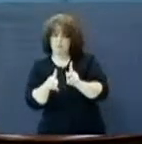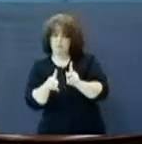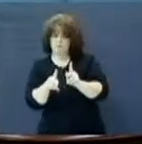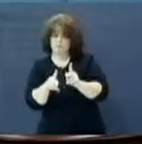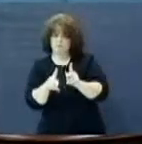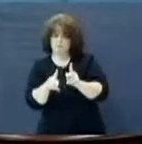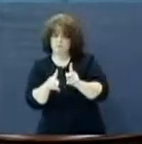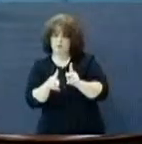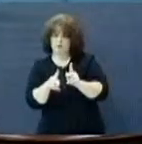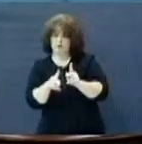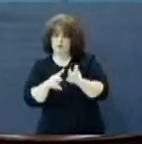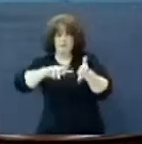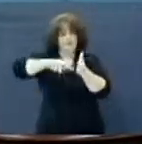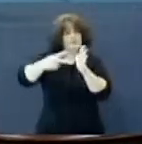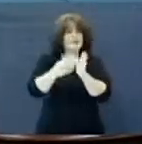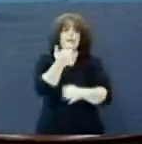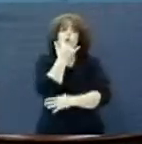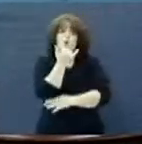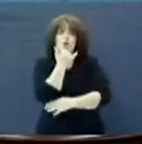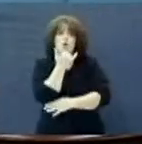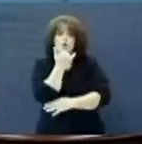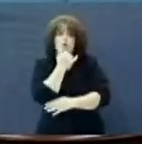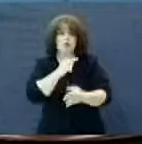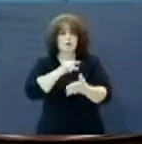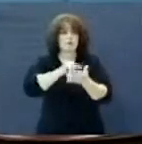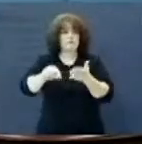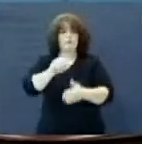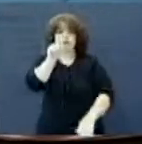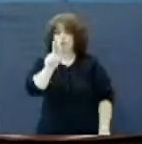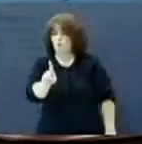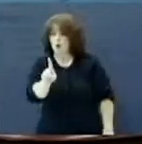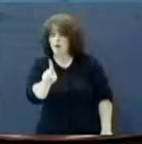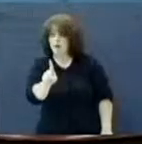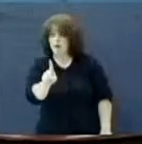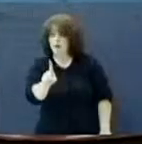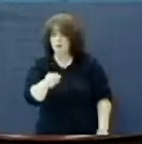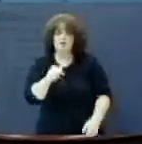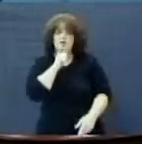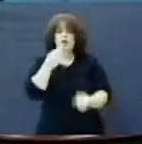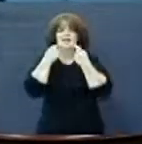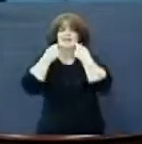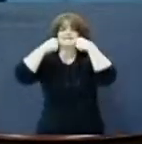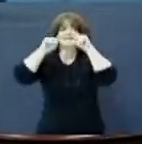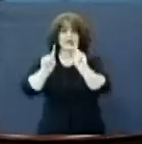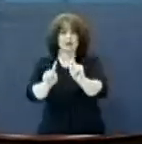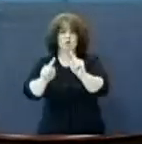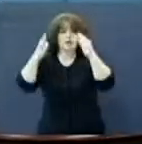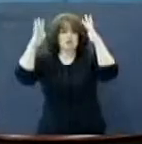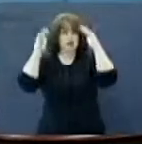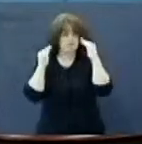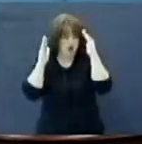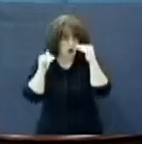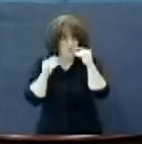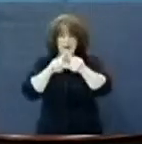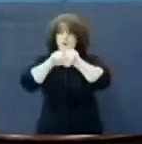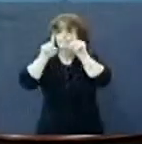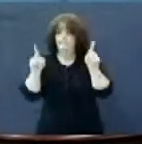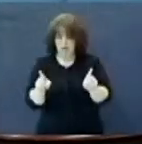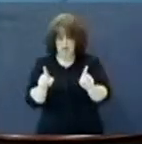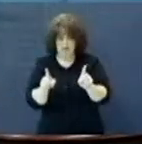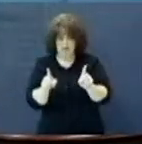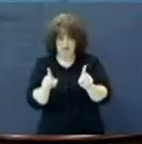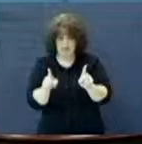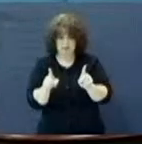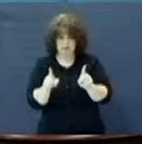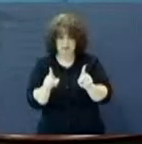1. Verse 1 is not a declaration of hope, but rather